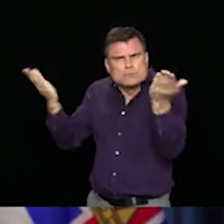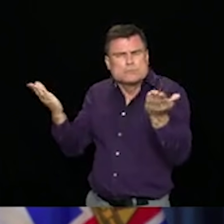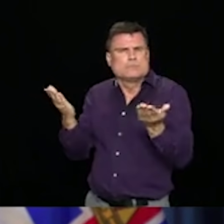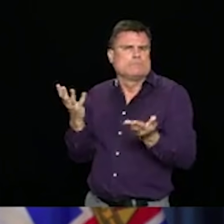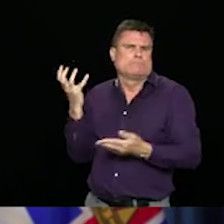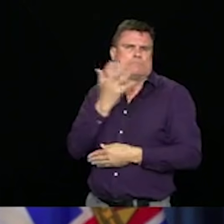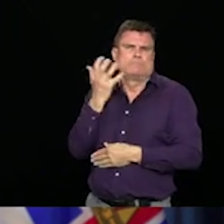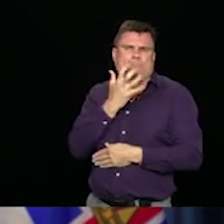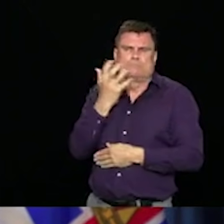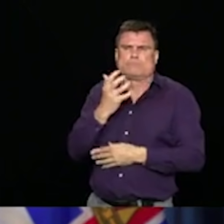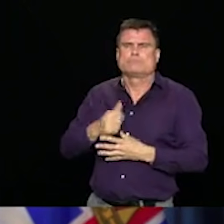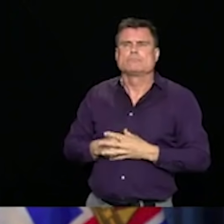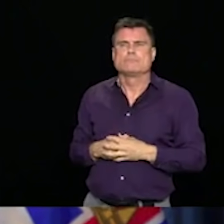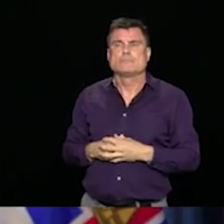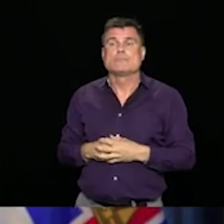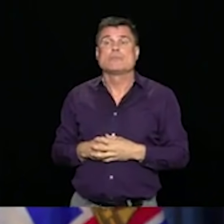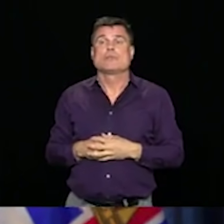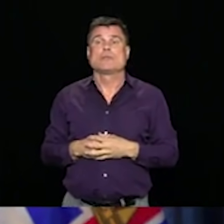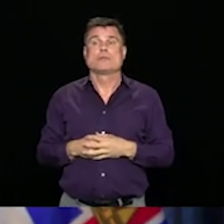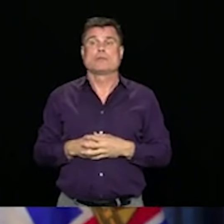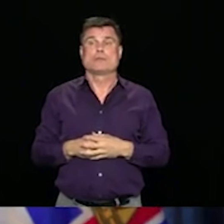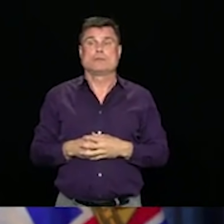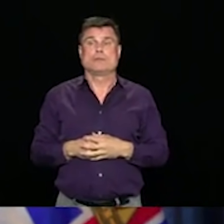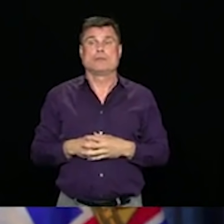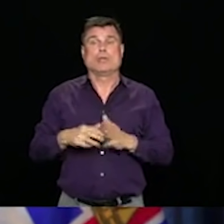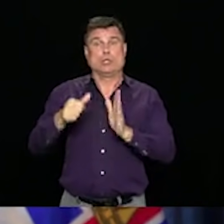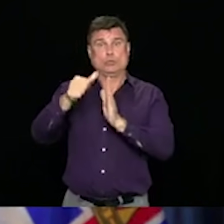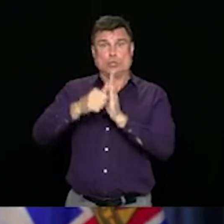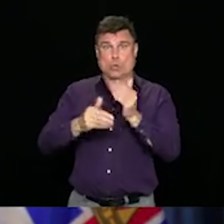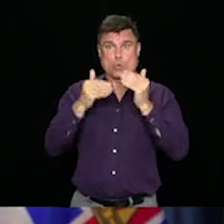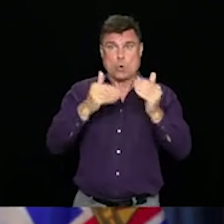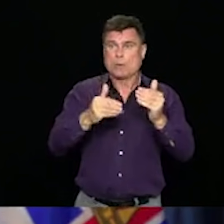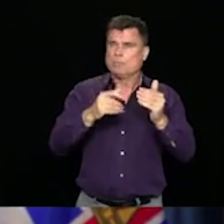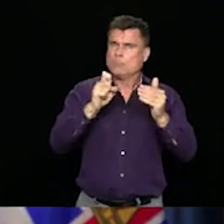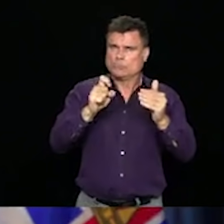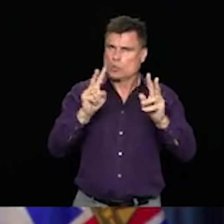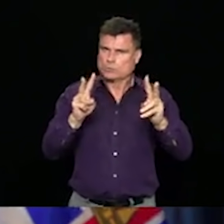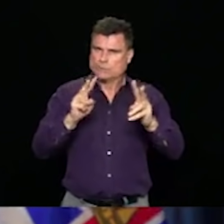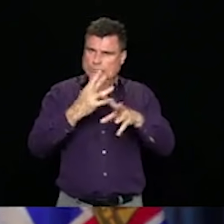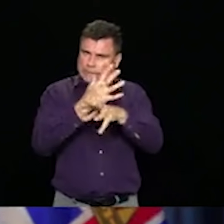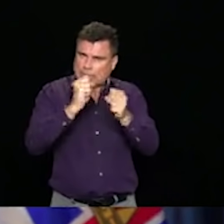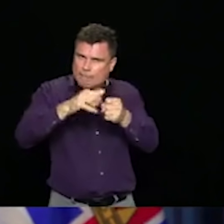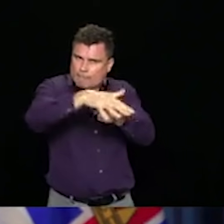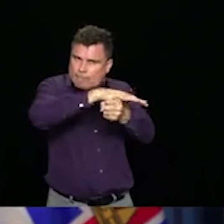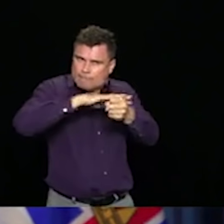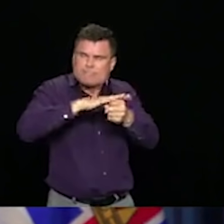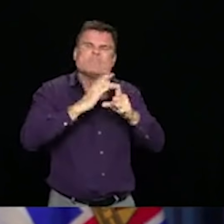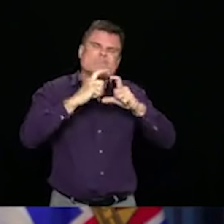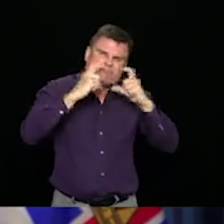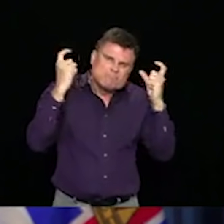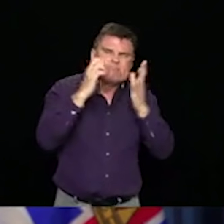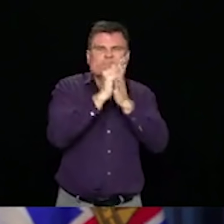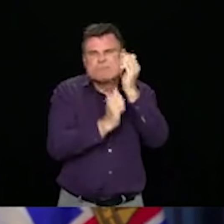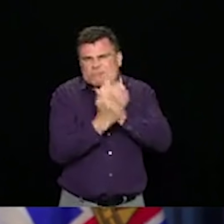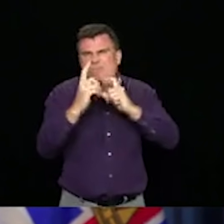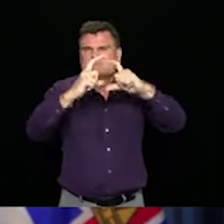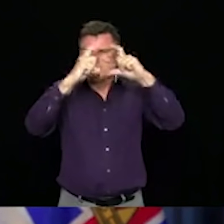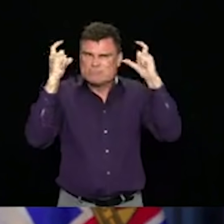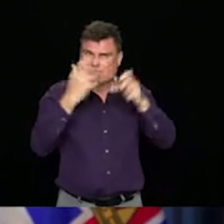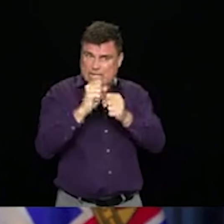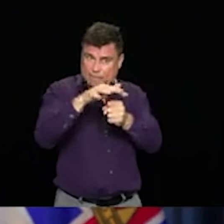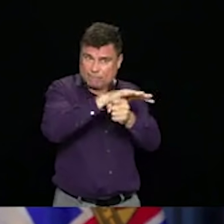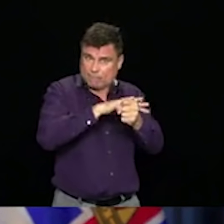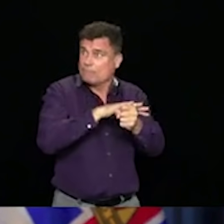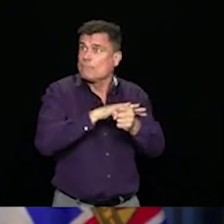in the operating room. For them to do that, we need to ensure we're doing what we need to do to prevent a resurgence of